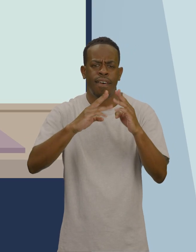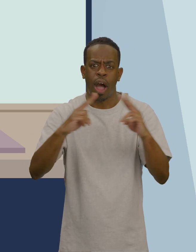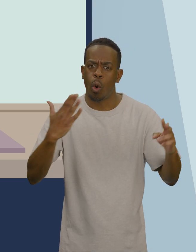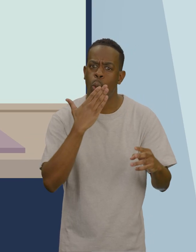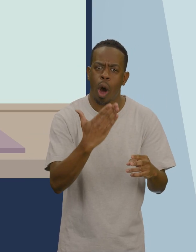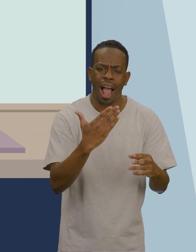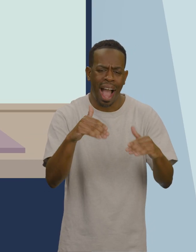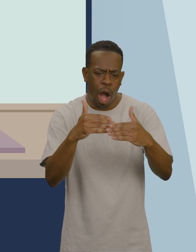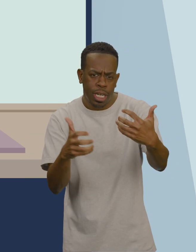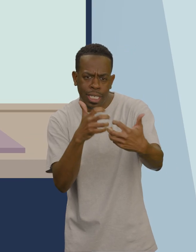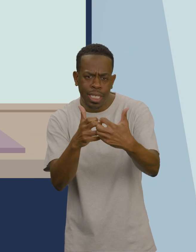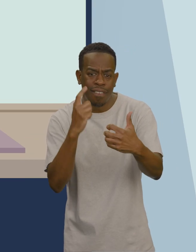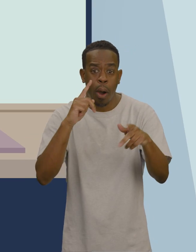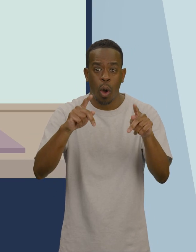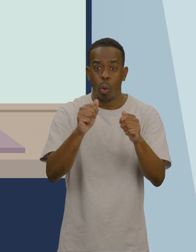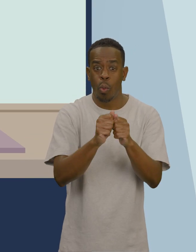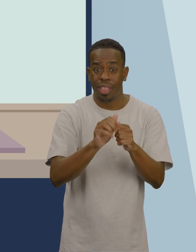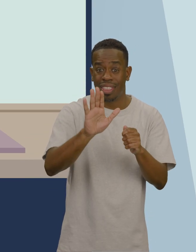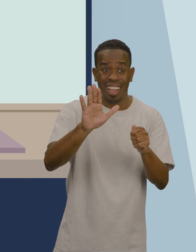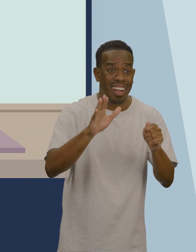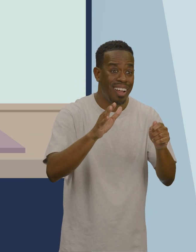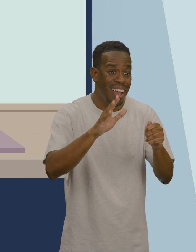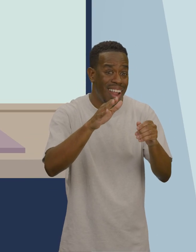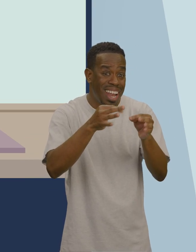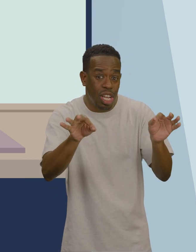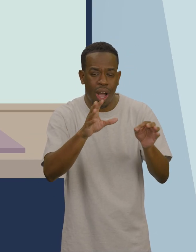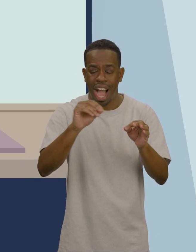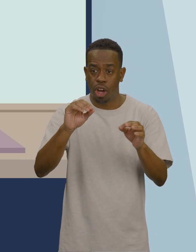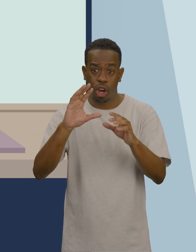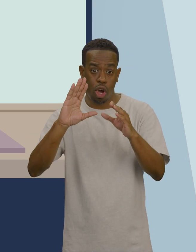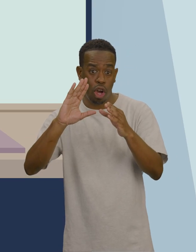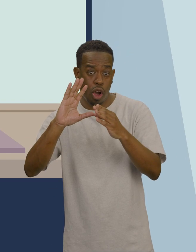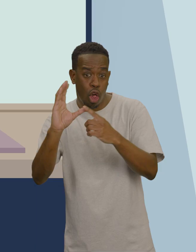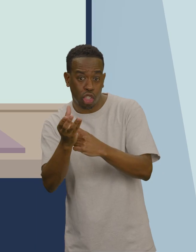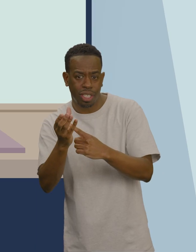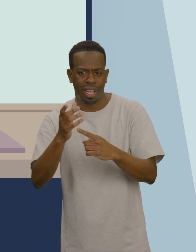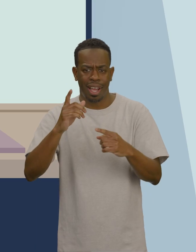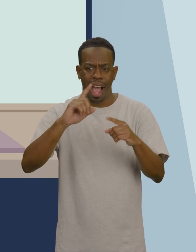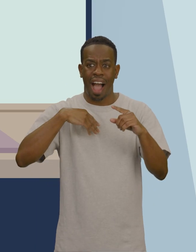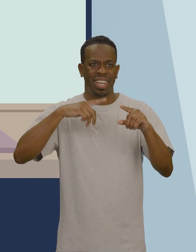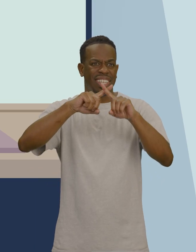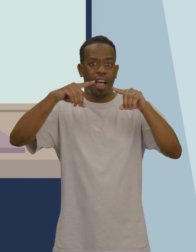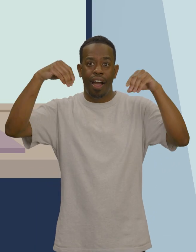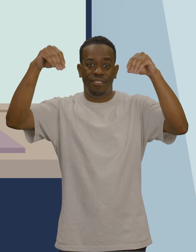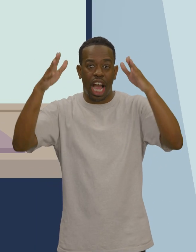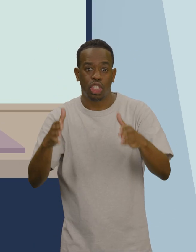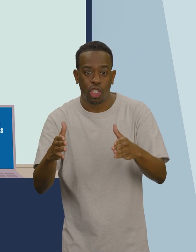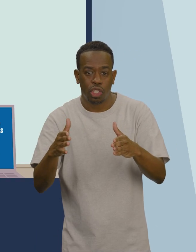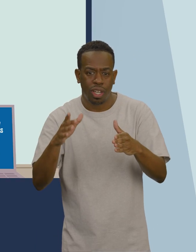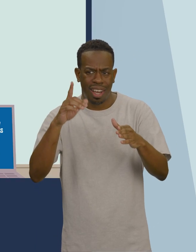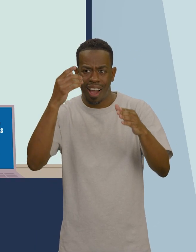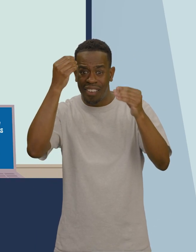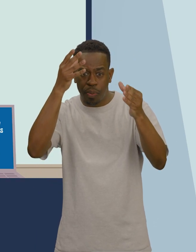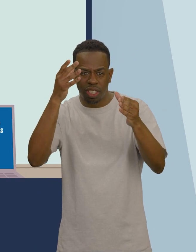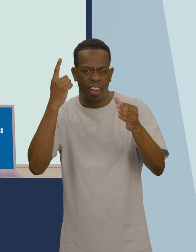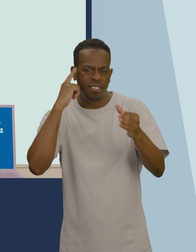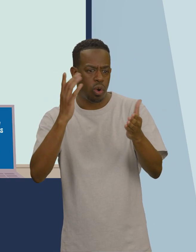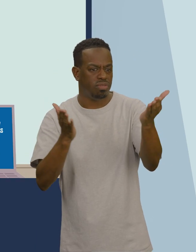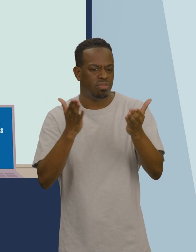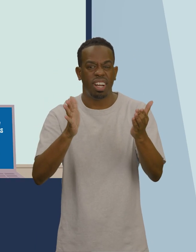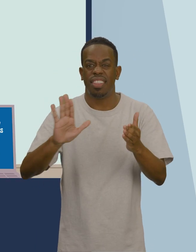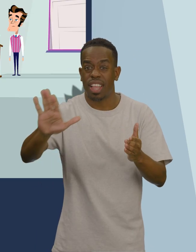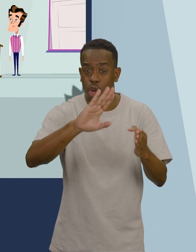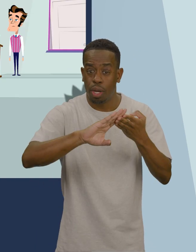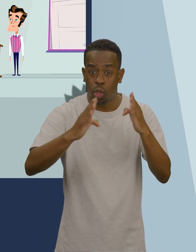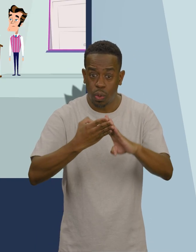tailor how to best serve people in their native languages and culture. They also know available vendors and other pertinent information necessary to best serve